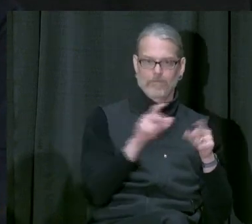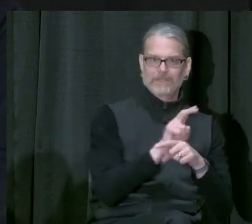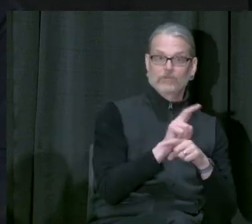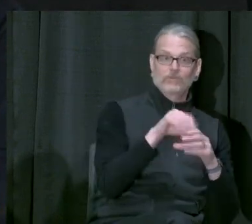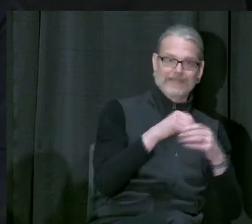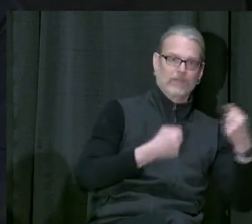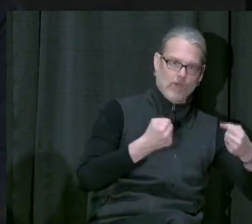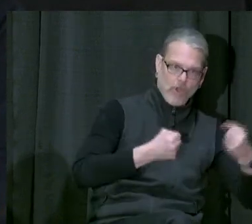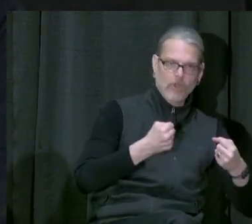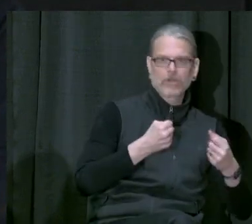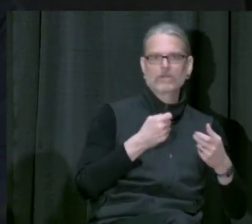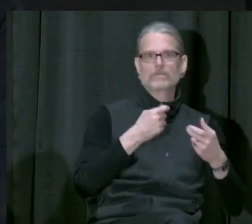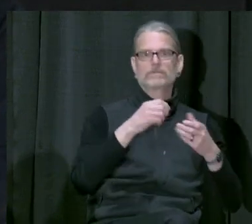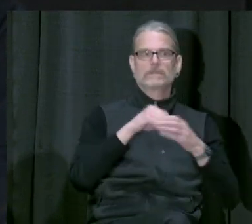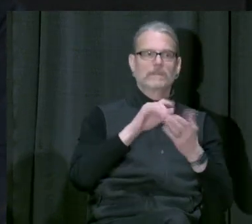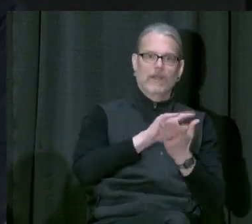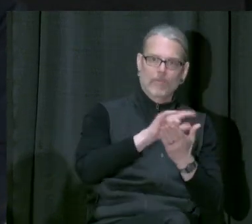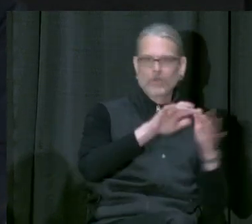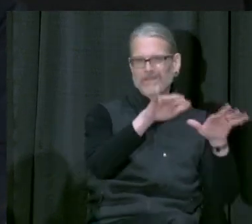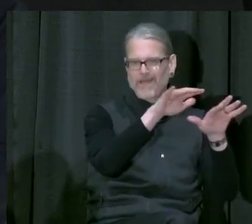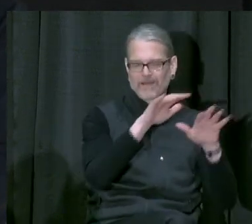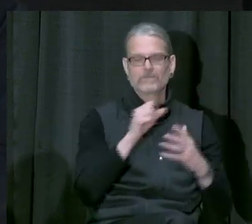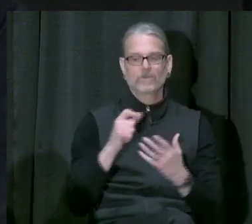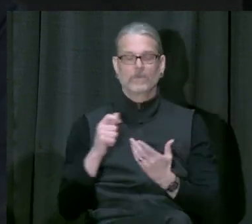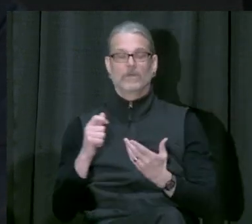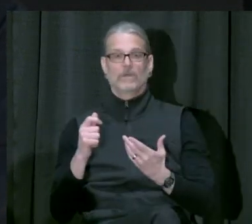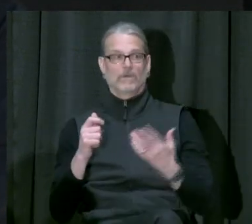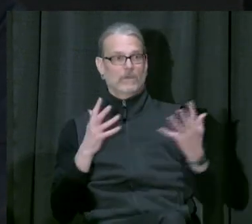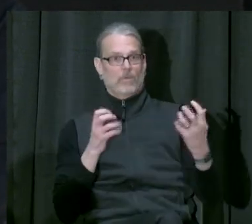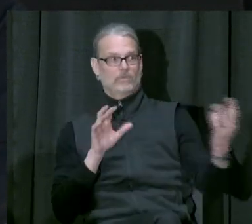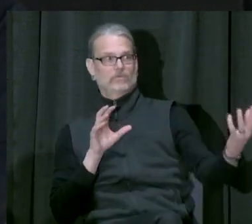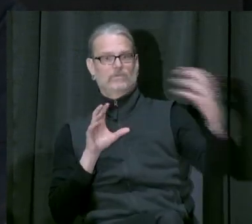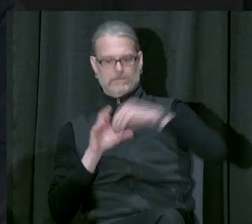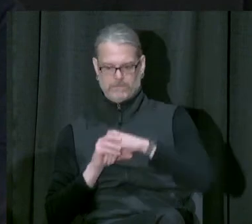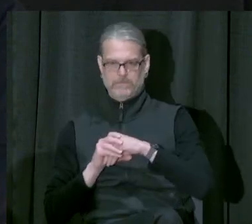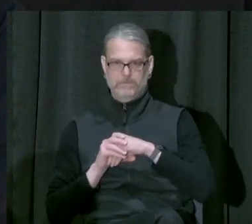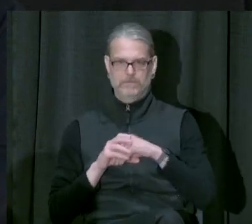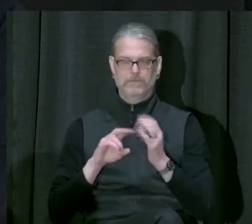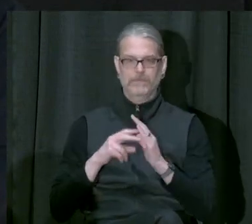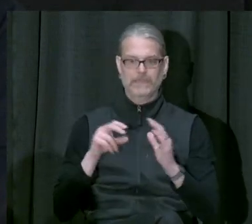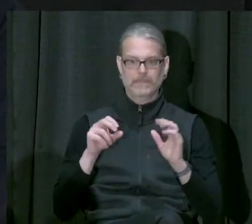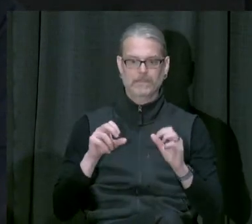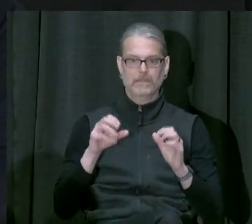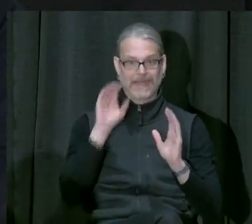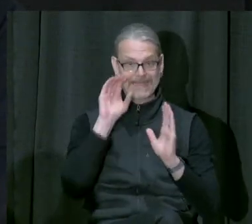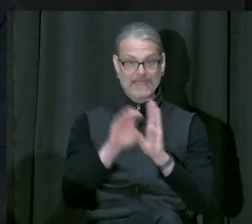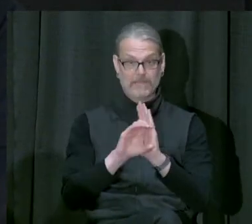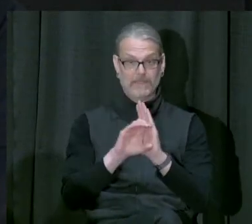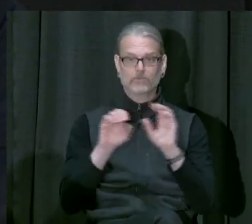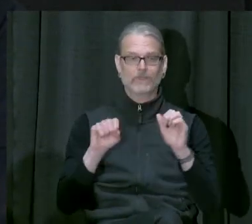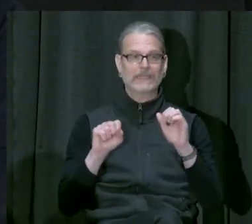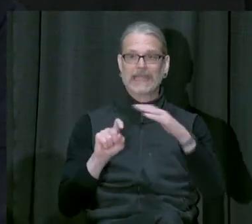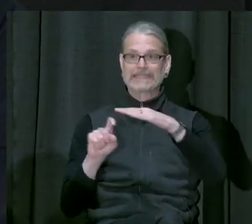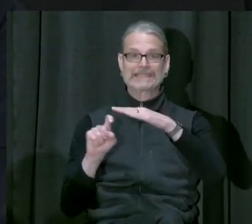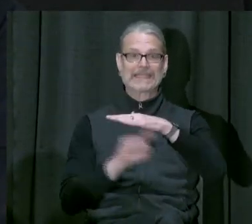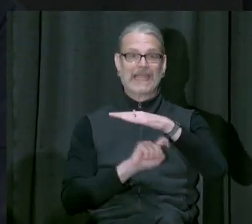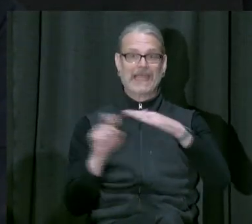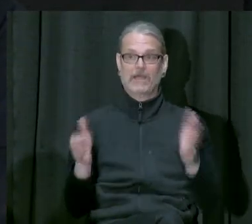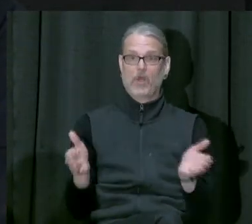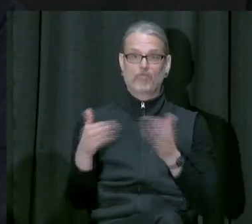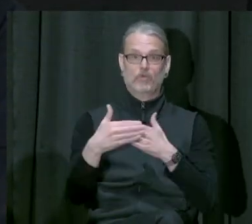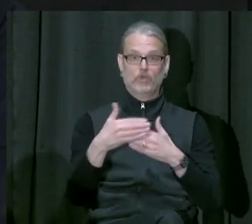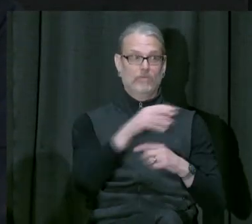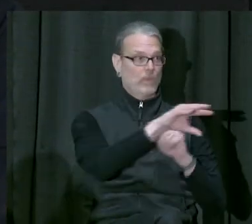kind of setting. So that meant that we could image, we could scan a room and get a